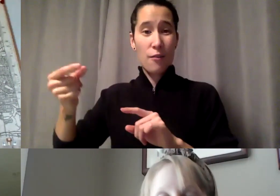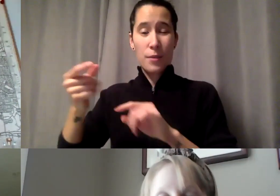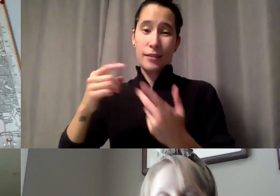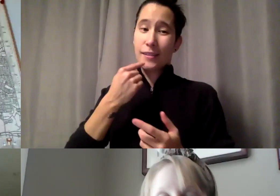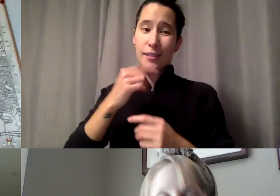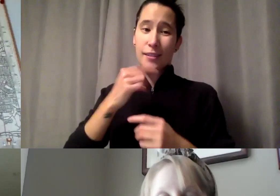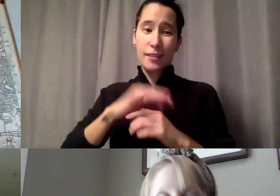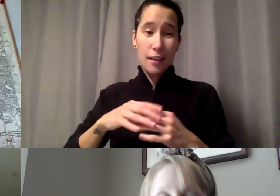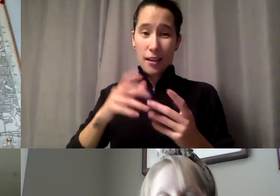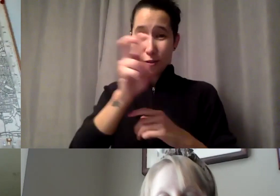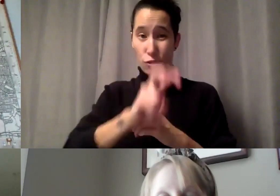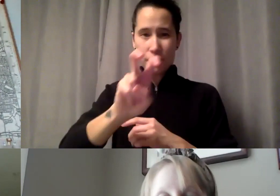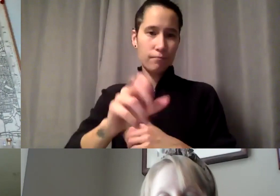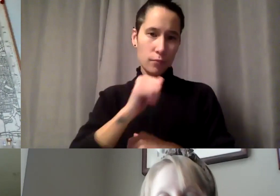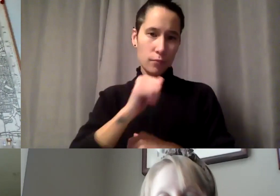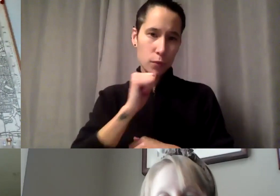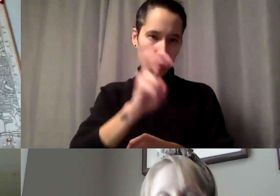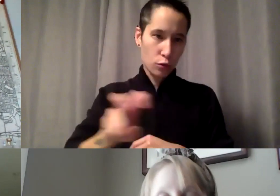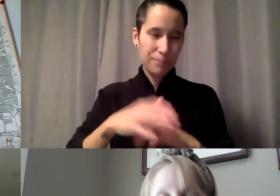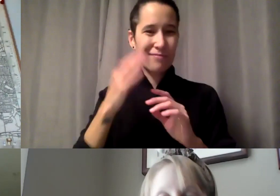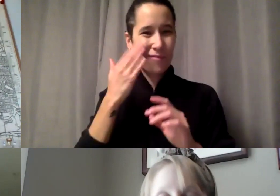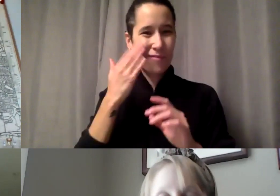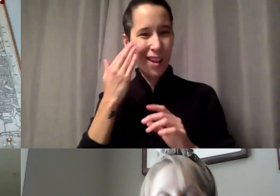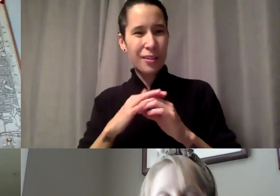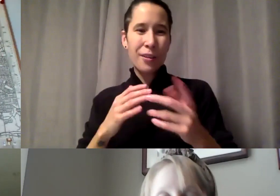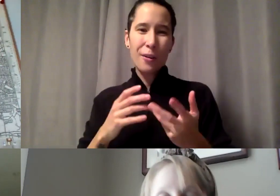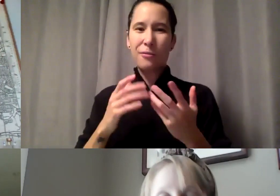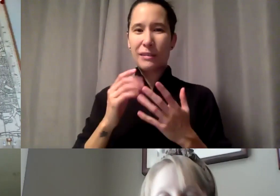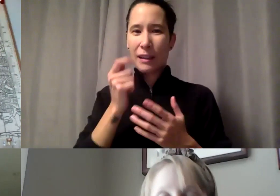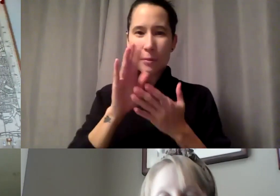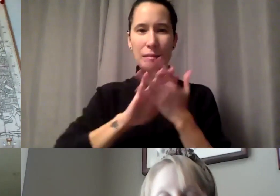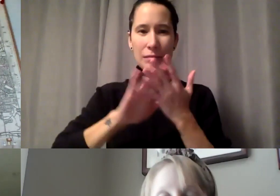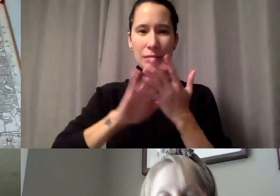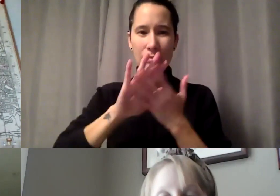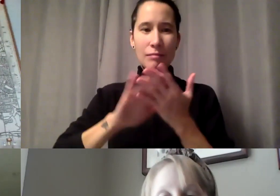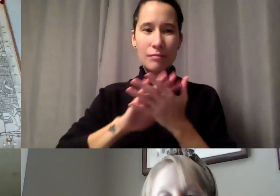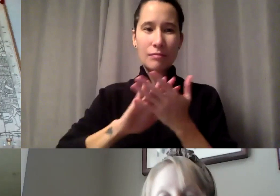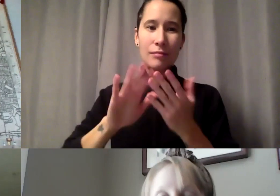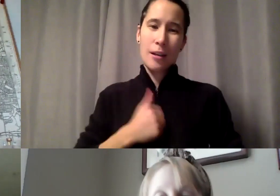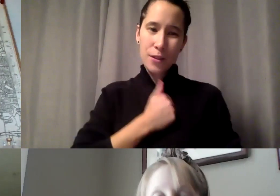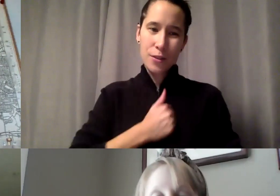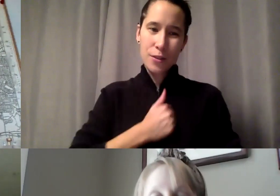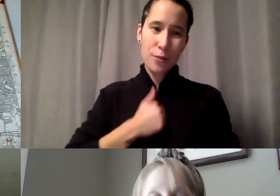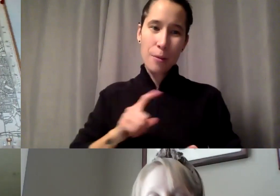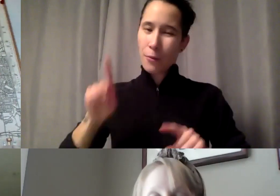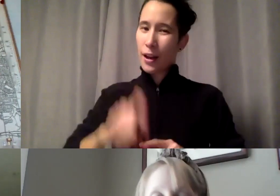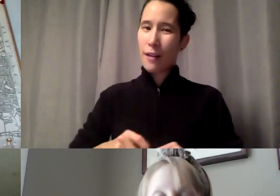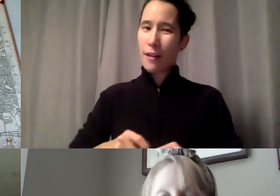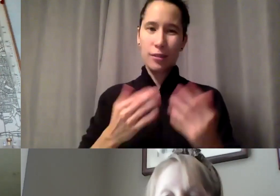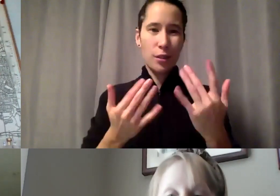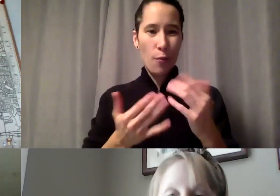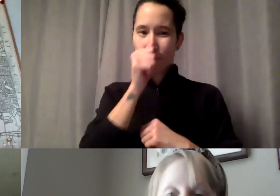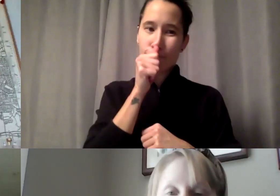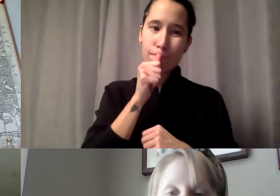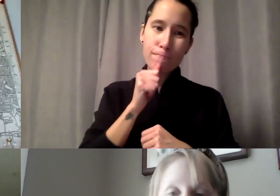little bit of a spot. I know I'm not being as clear as you want me to be, and I'm sorry about that, but that's all the advice that we can